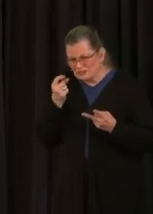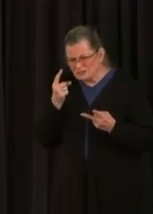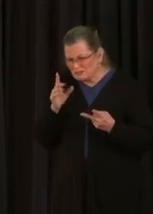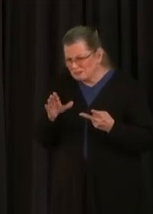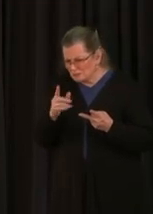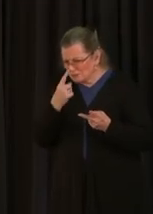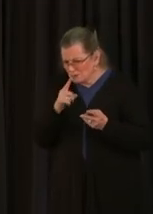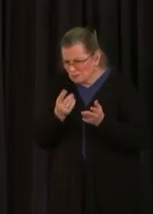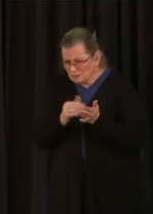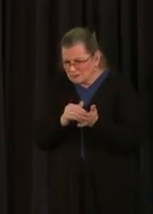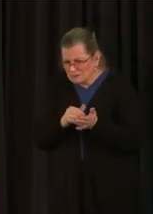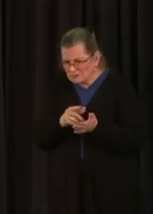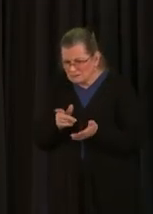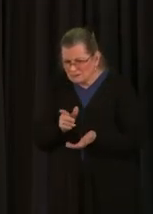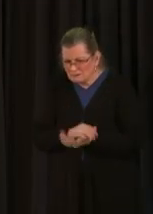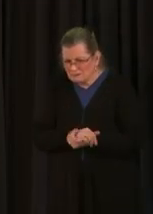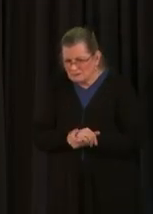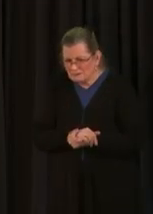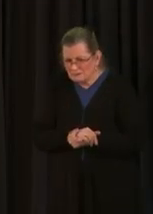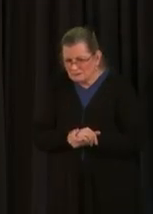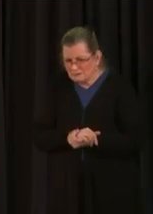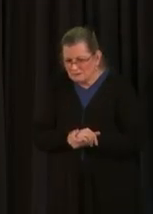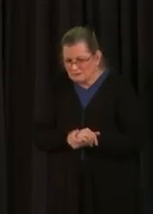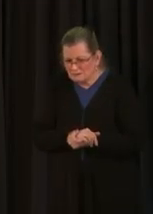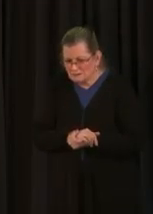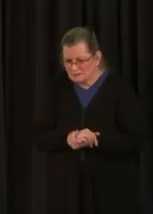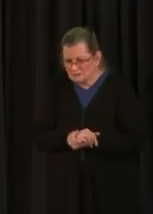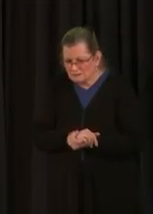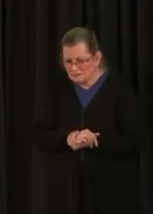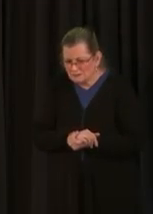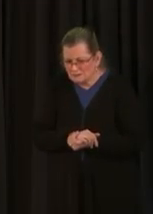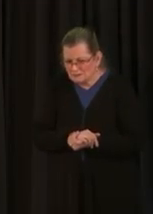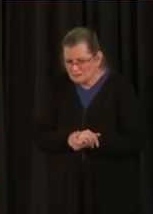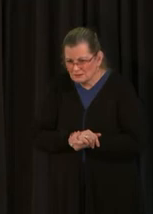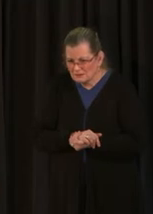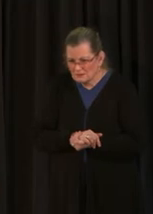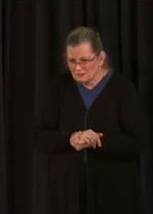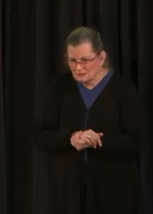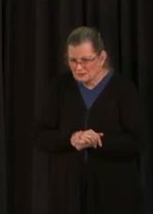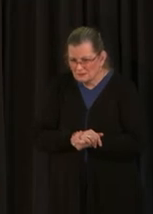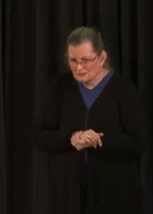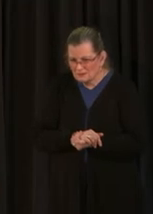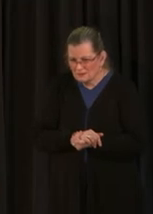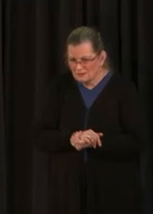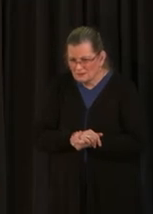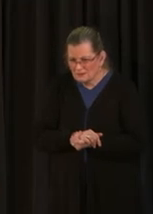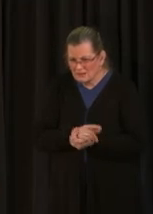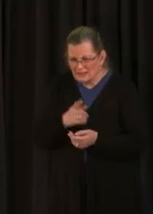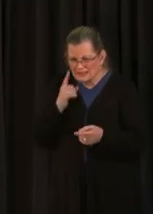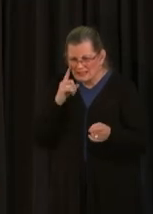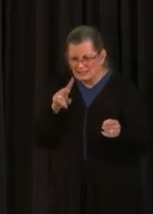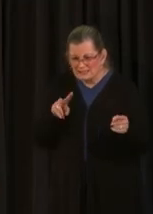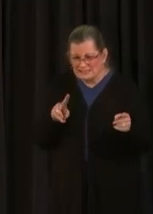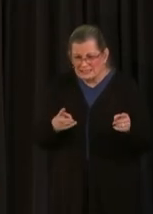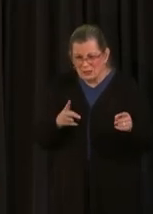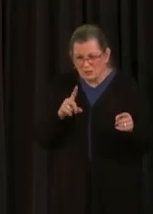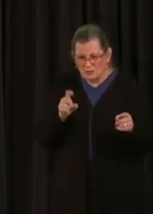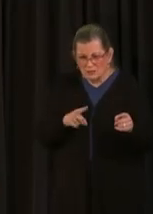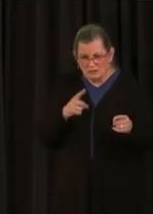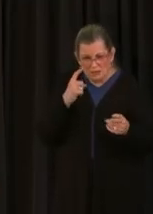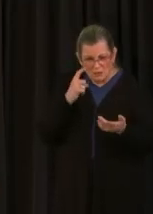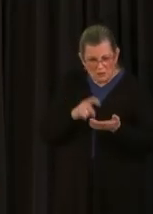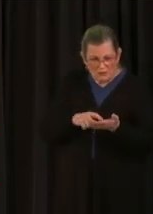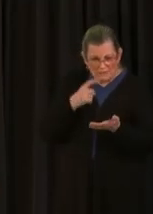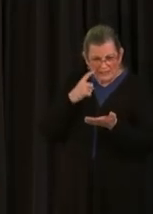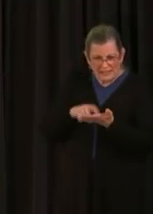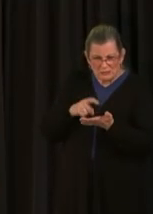welcome to have students walk to and from school, and that is where Safe Passage can be a big resource. And then we also